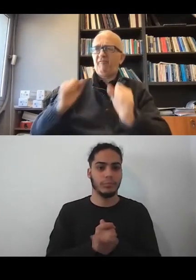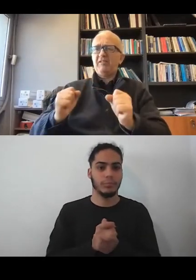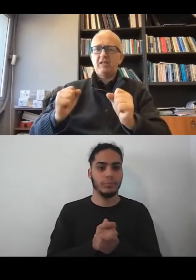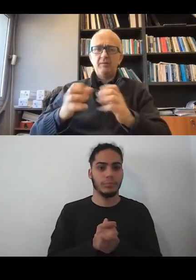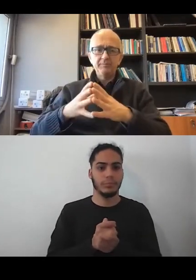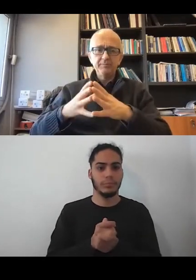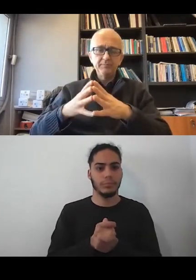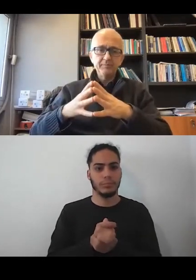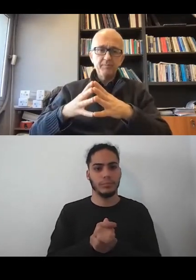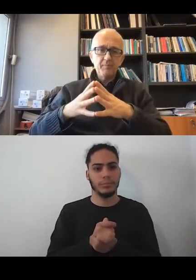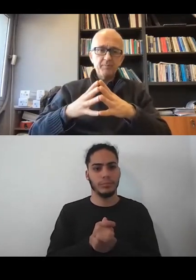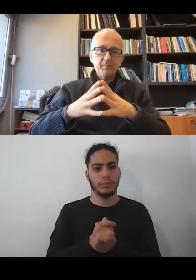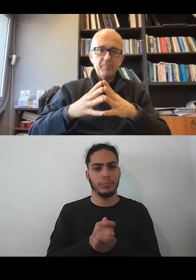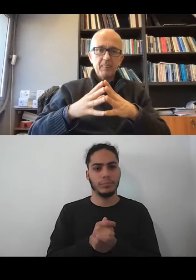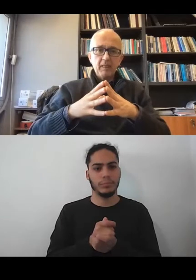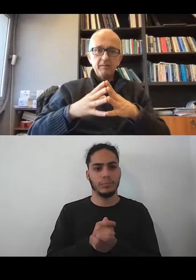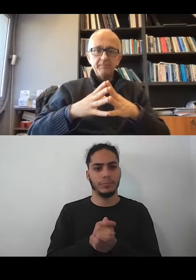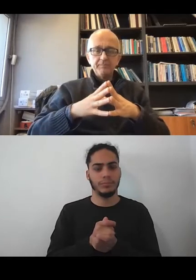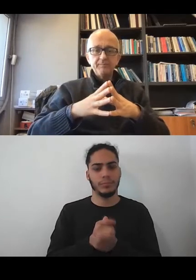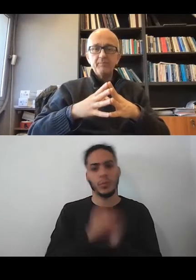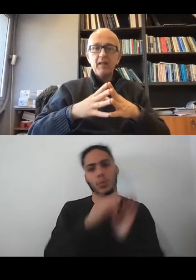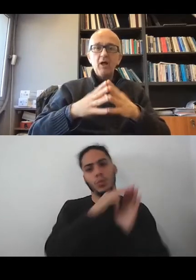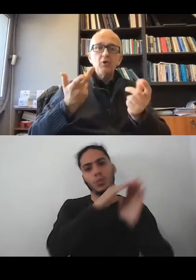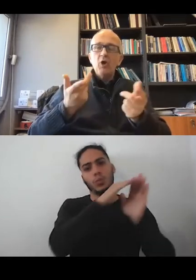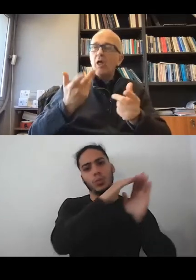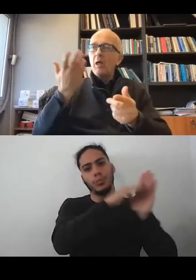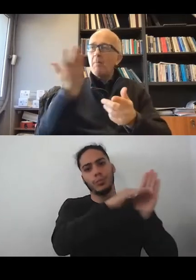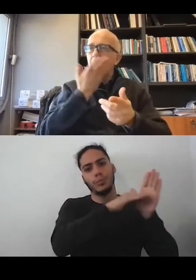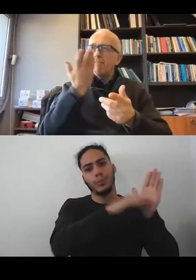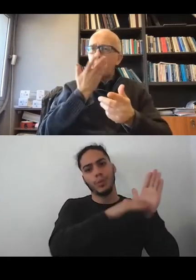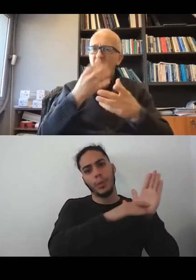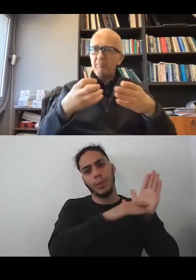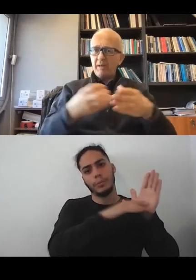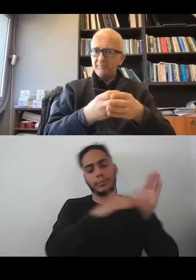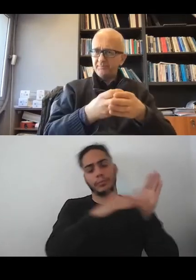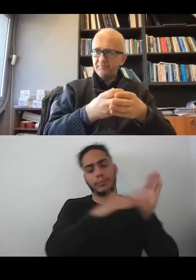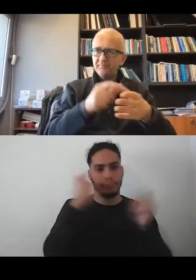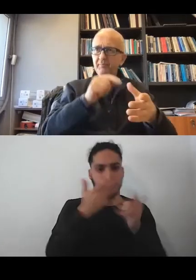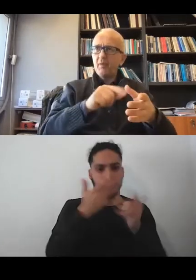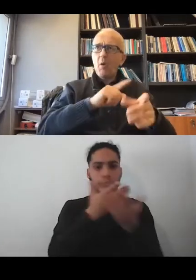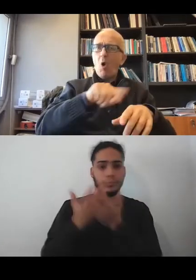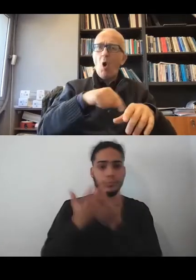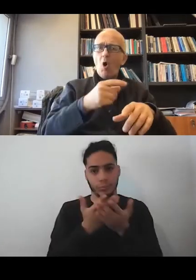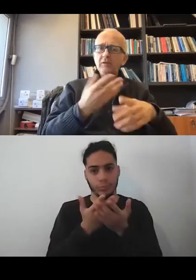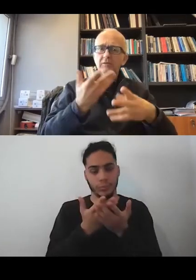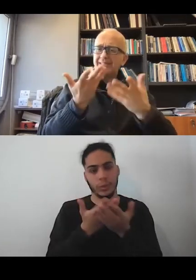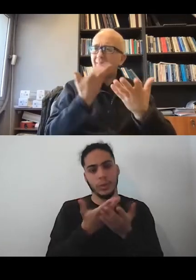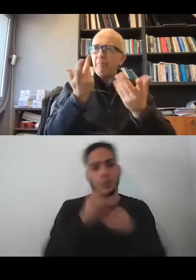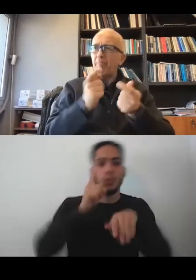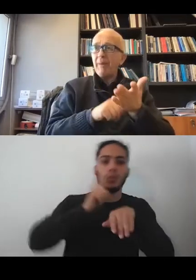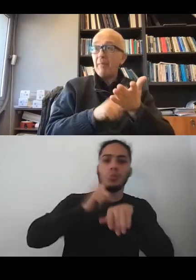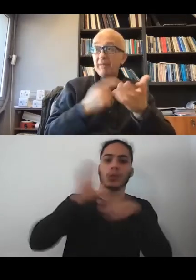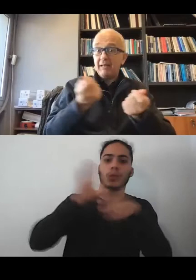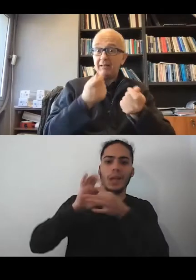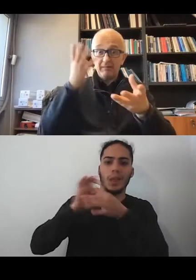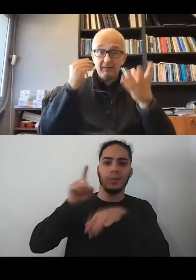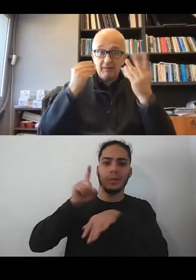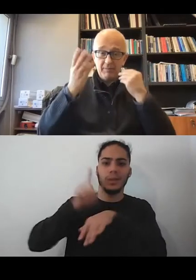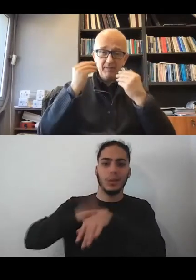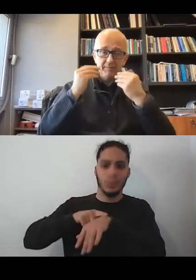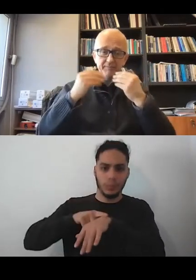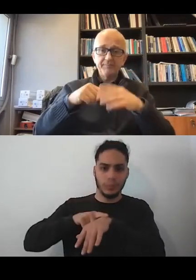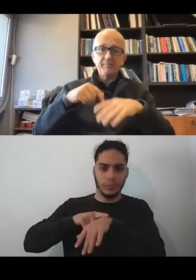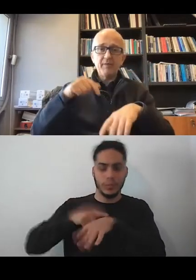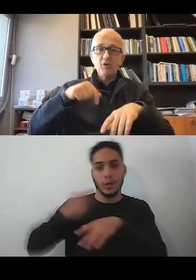The study load at present, we find the simple courseware that we are using